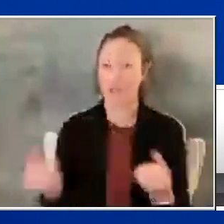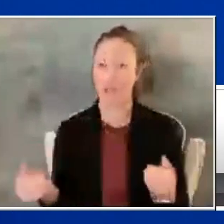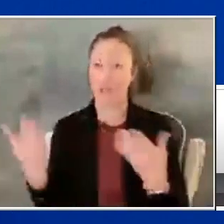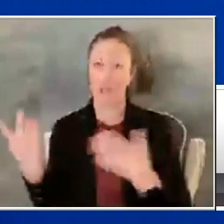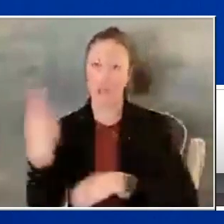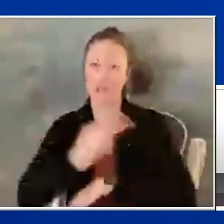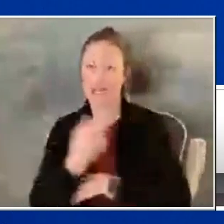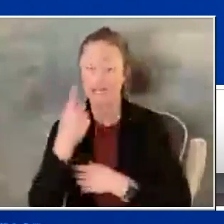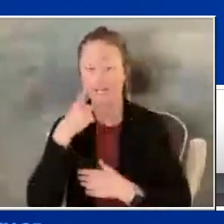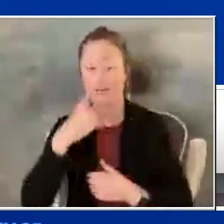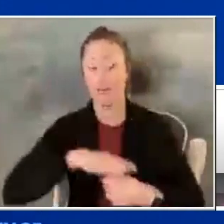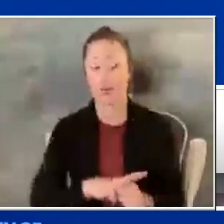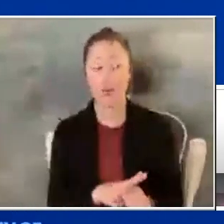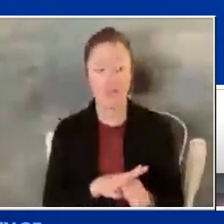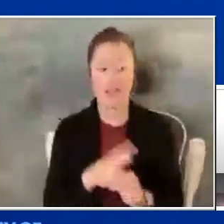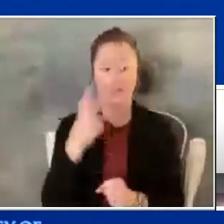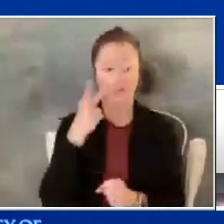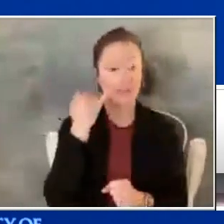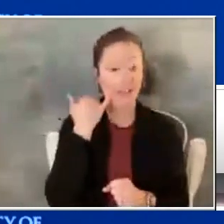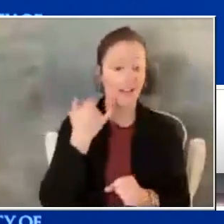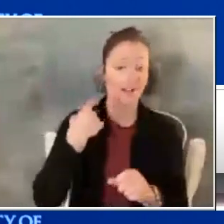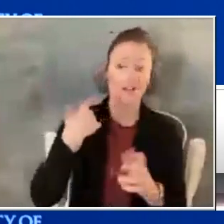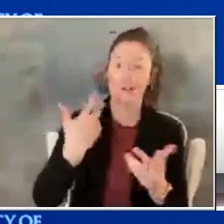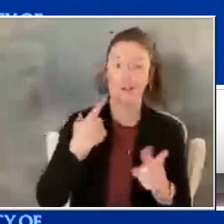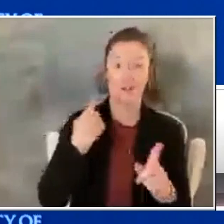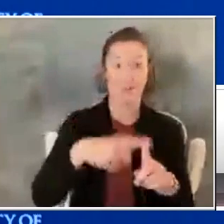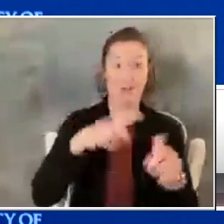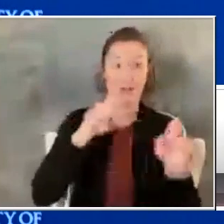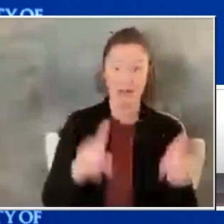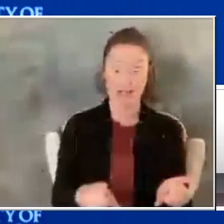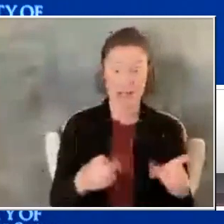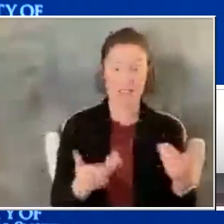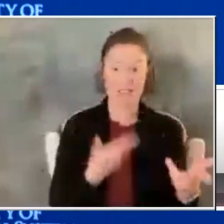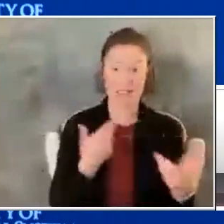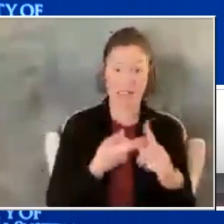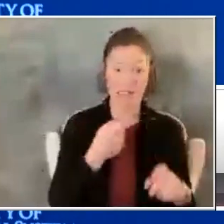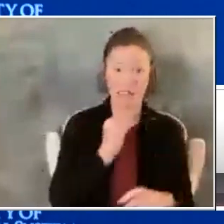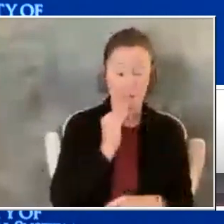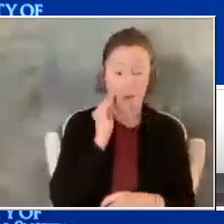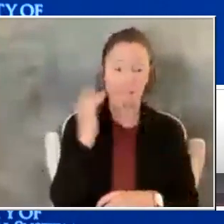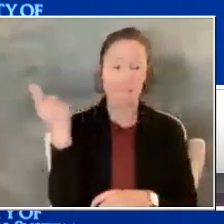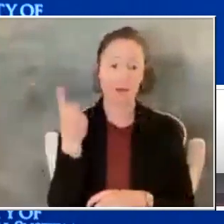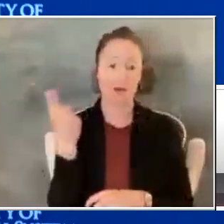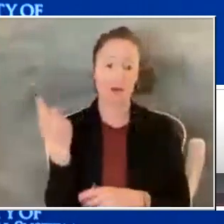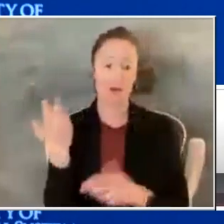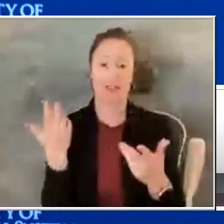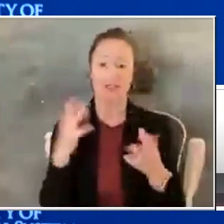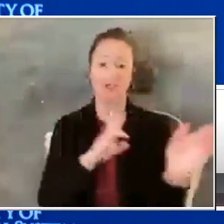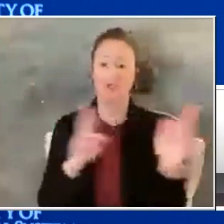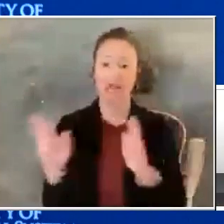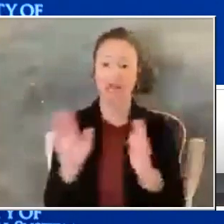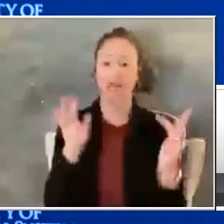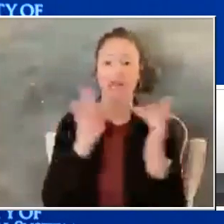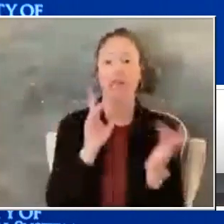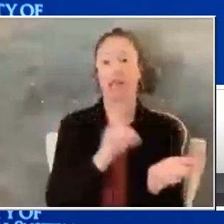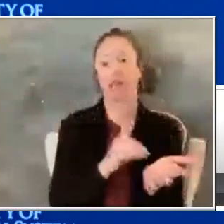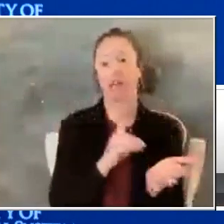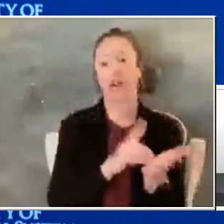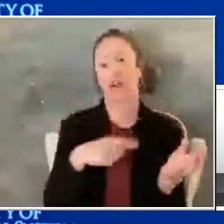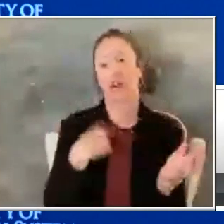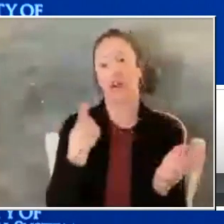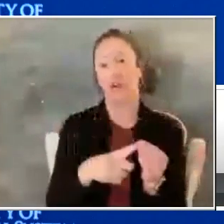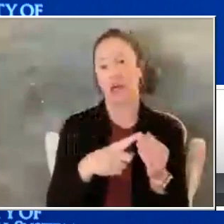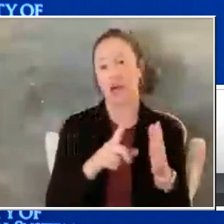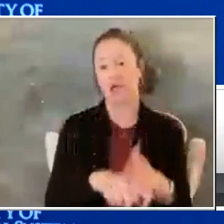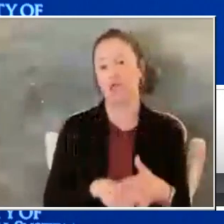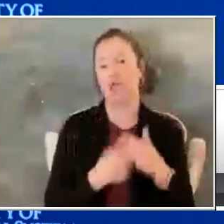for COVID to have that positive test with those at-home tests, and just be always ready to contact your healthcare provider about getting on those